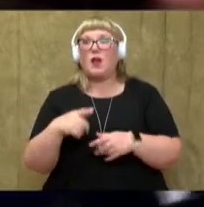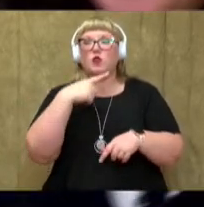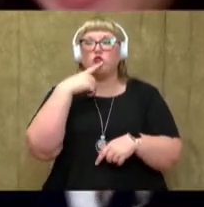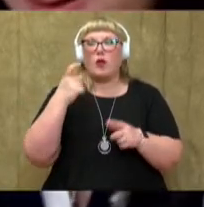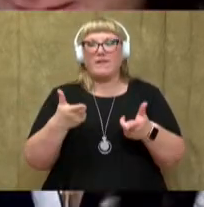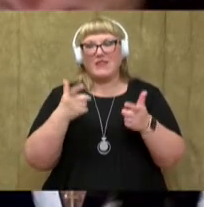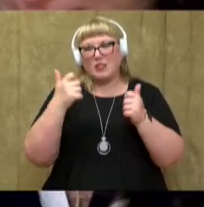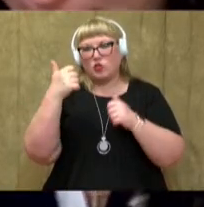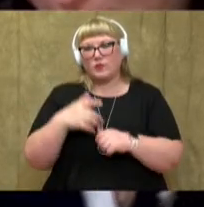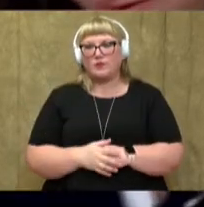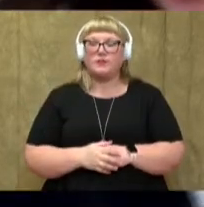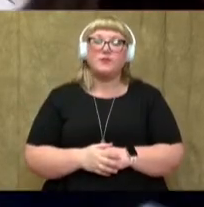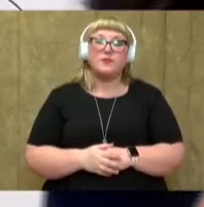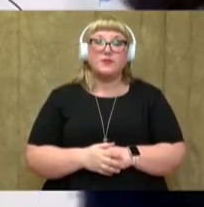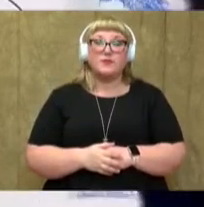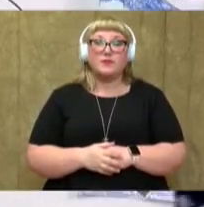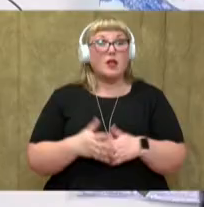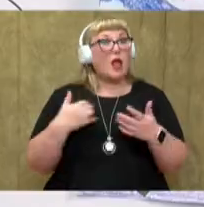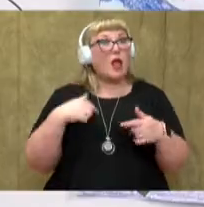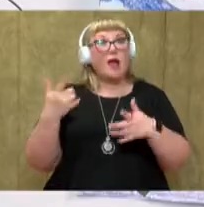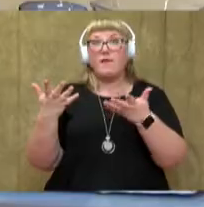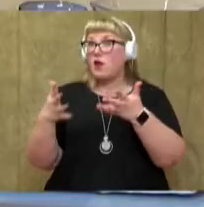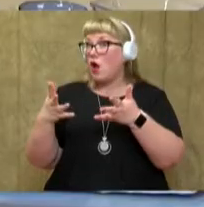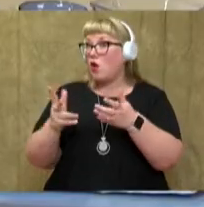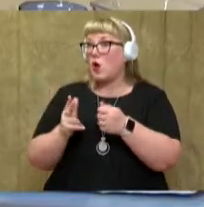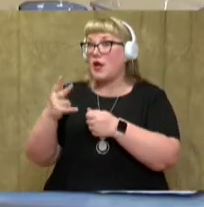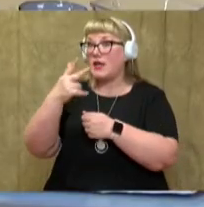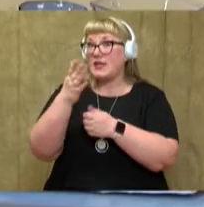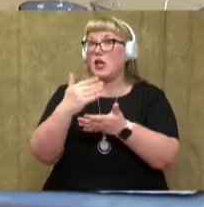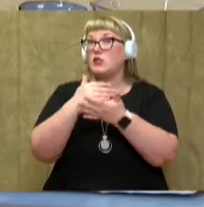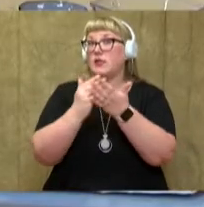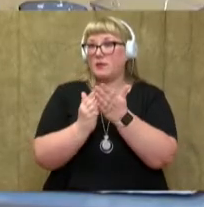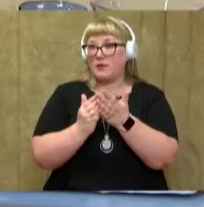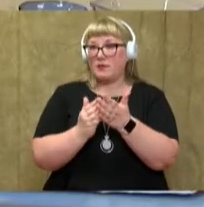I'm going to take, I've already cut out a lot of pieces.